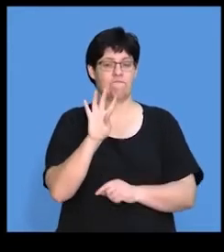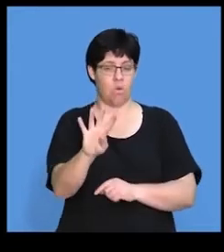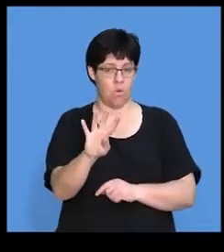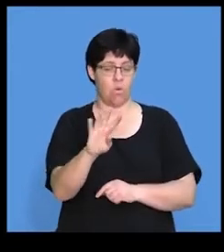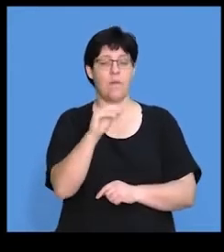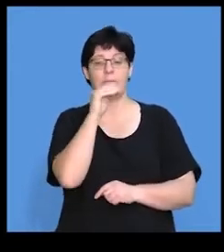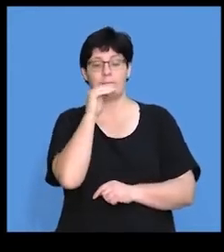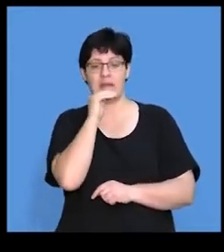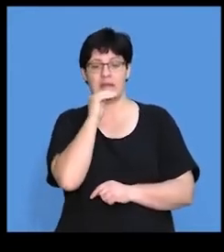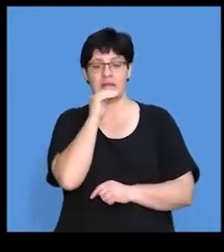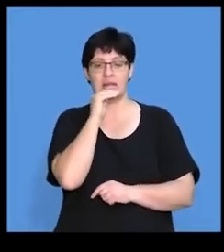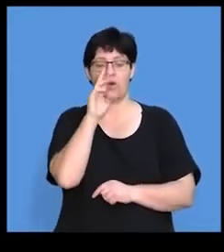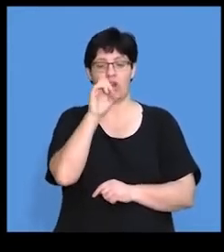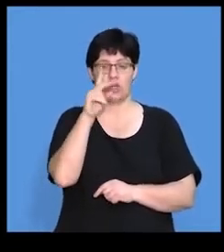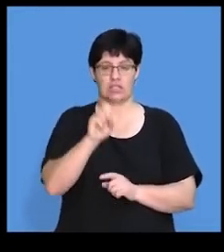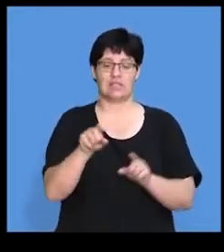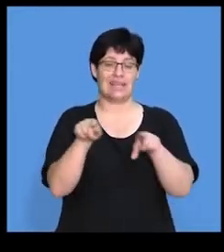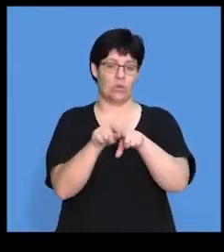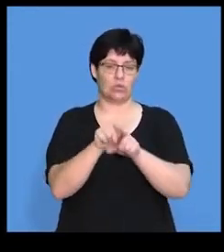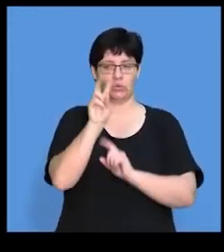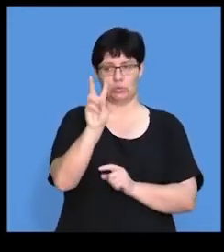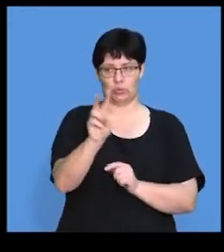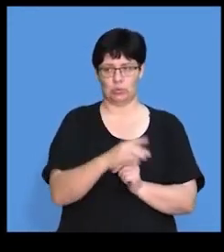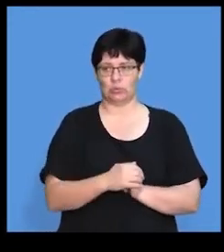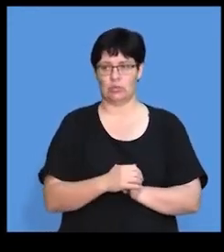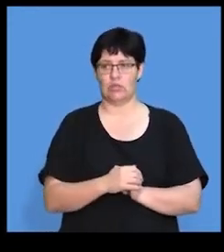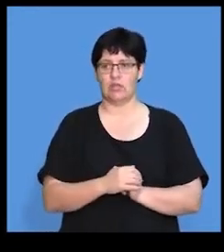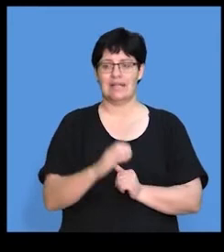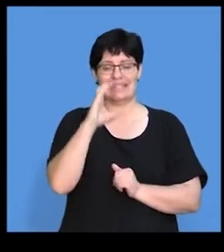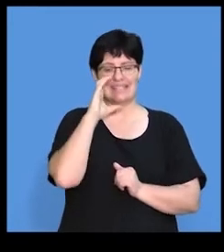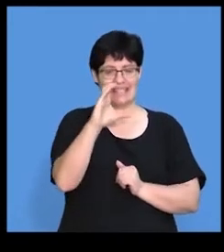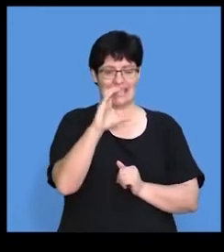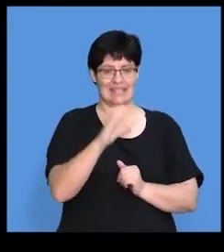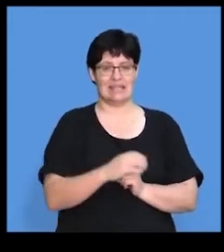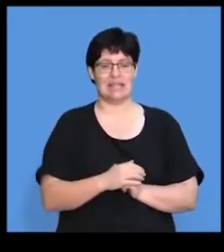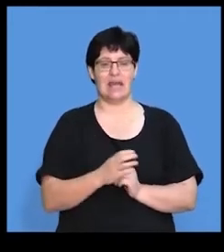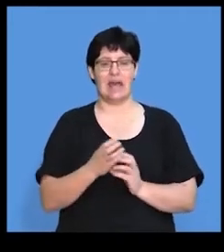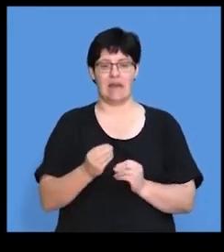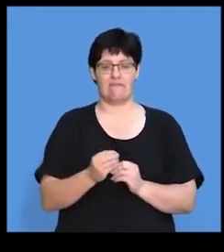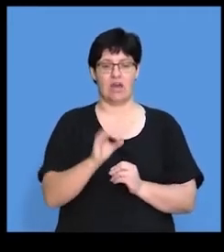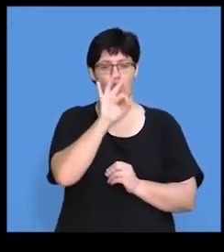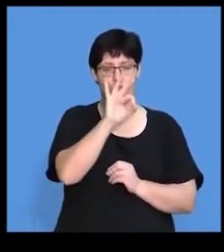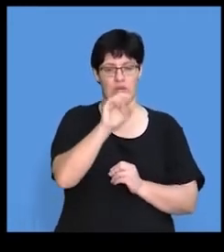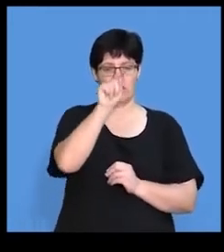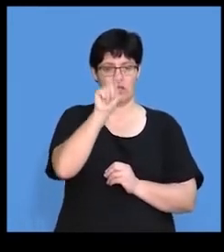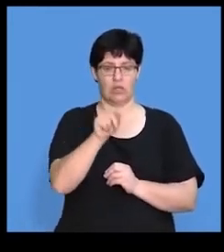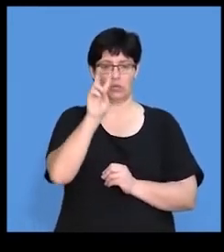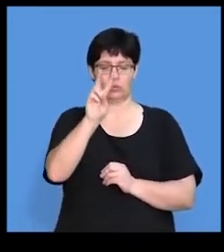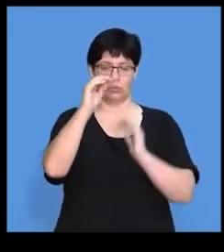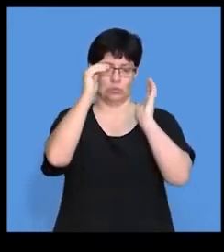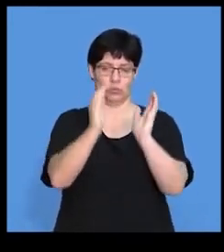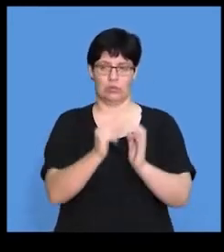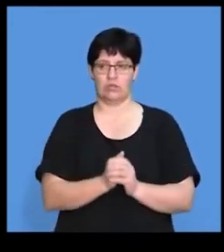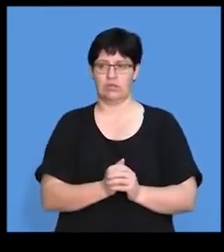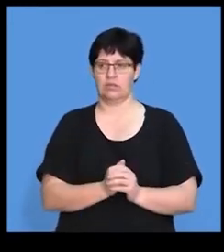the radius is equal to 2. Okay, so C has the coordinates 3, 2. All right, let's